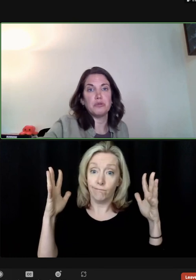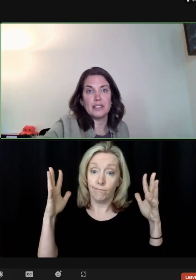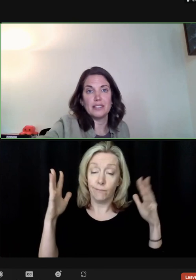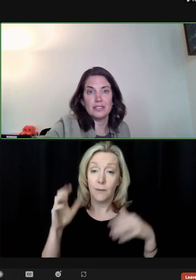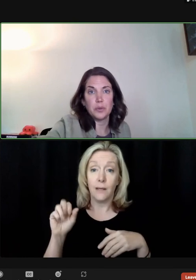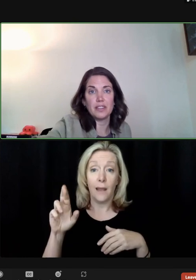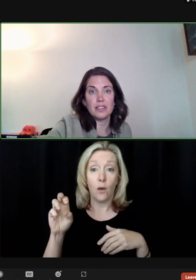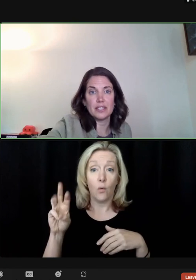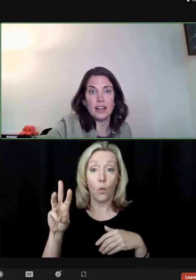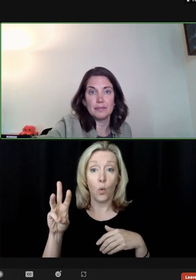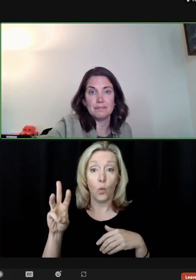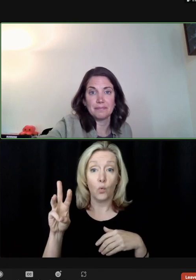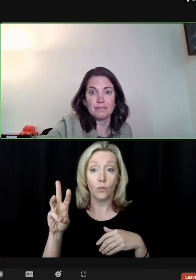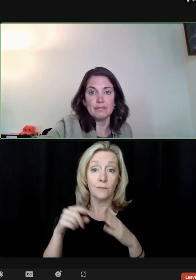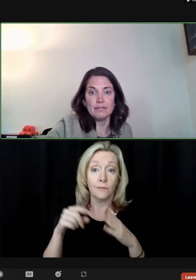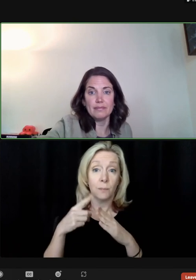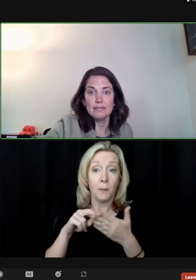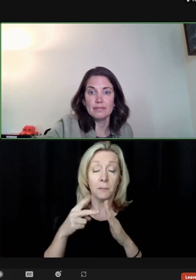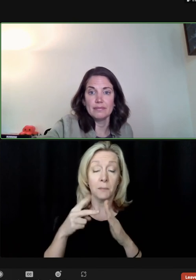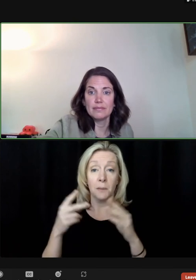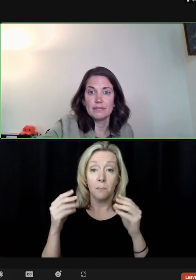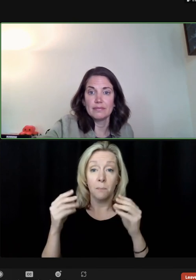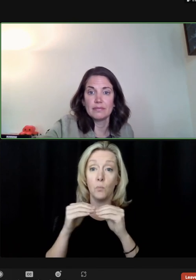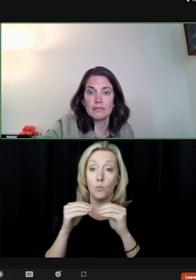represent that movement within the sign?